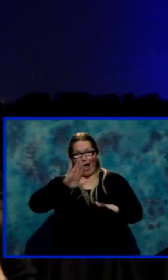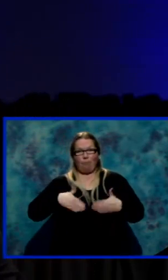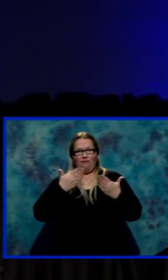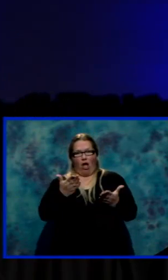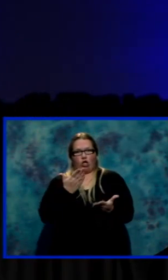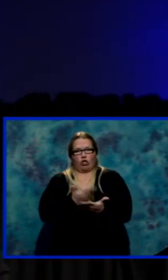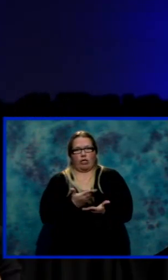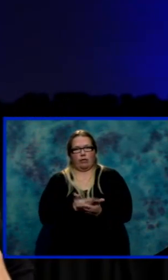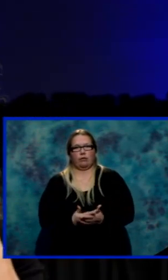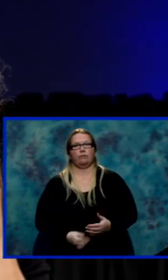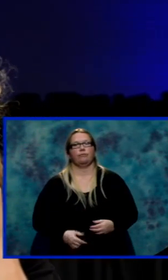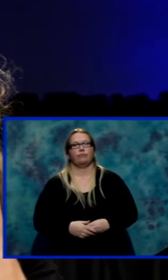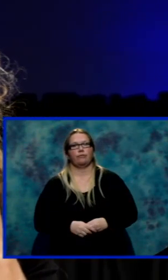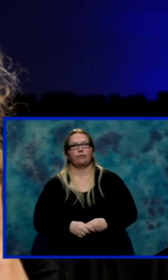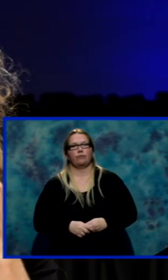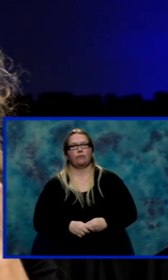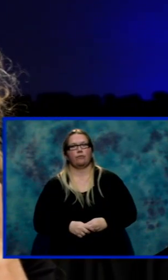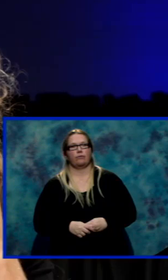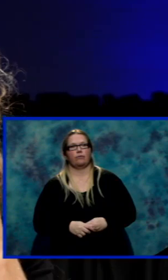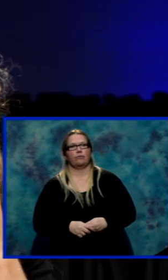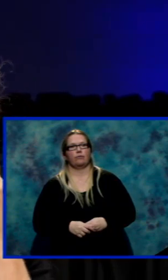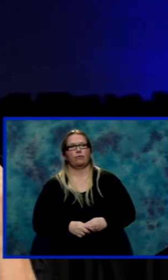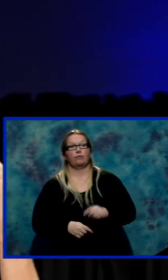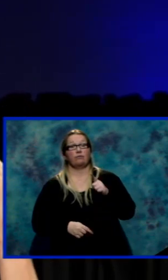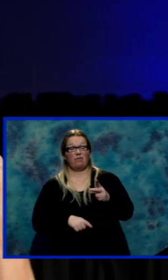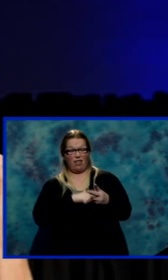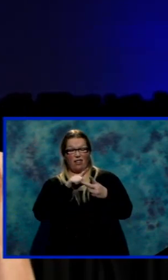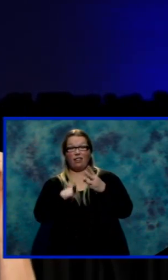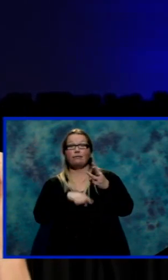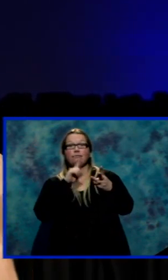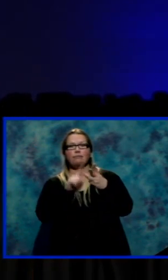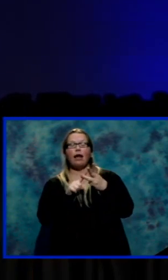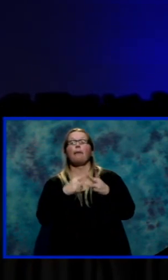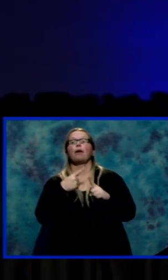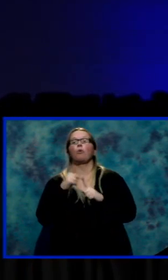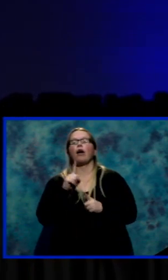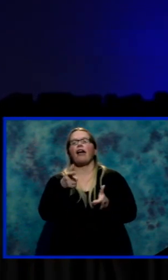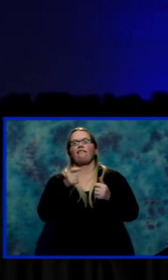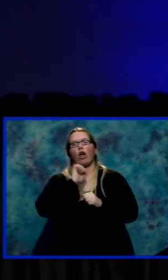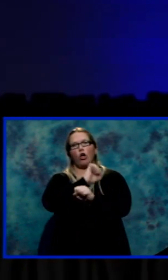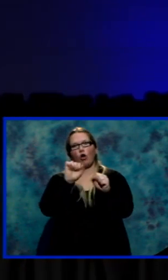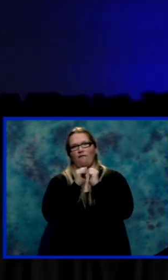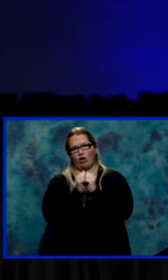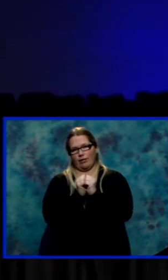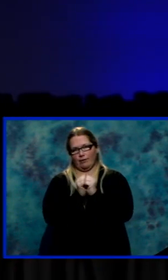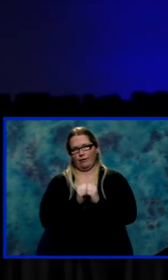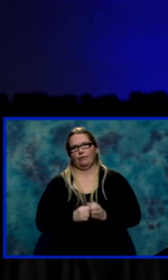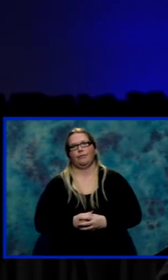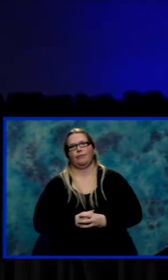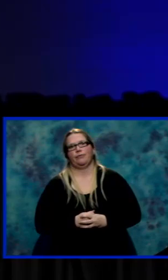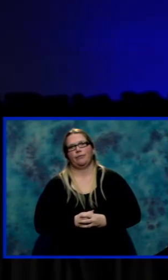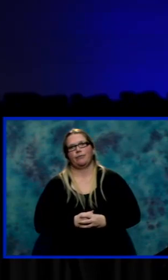chairs. Come on. What is it? Friends. And invite your friends, okay? This